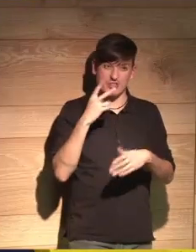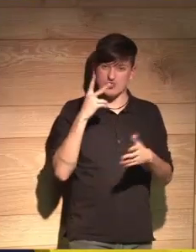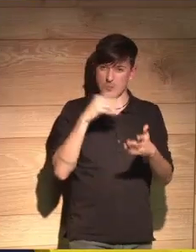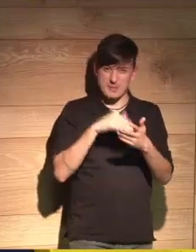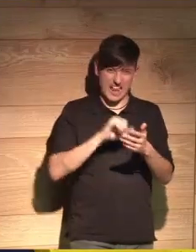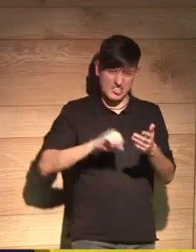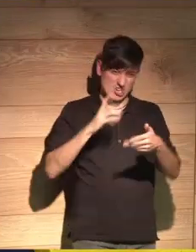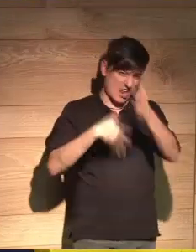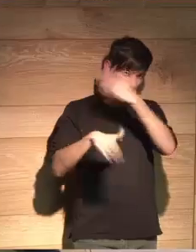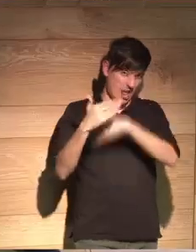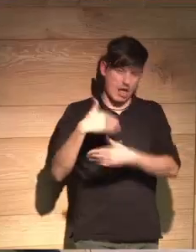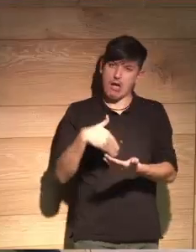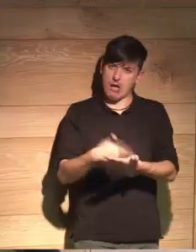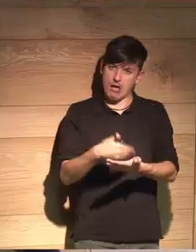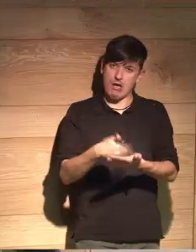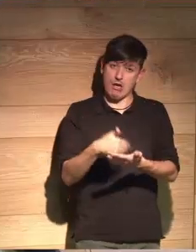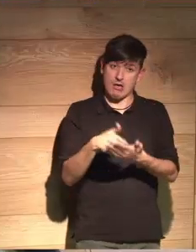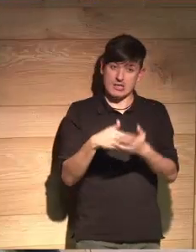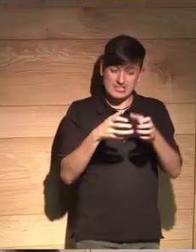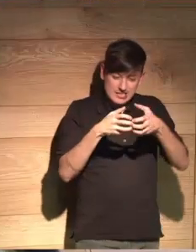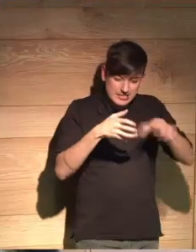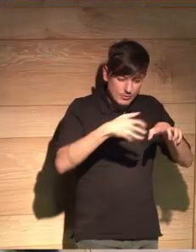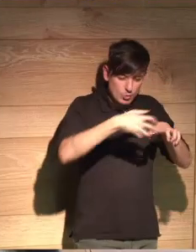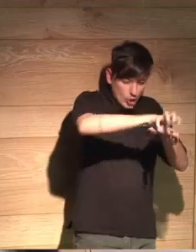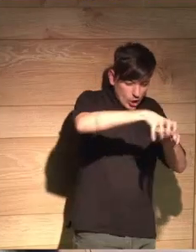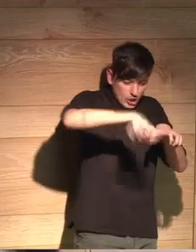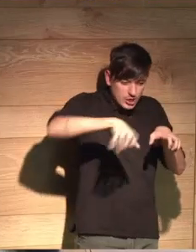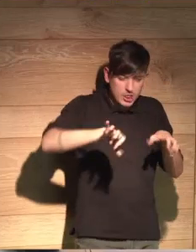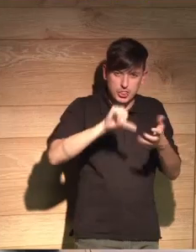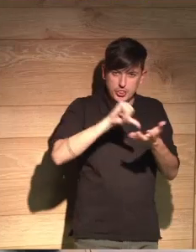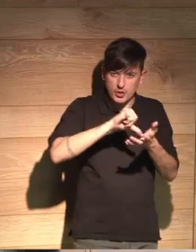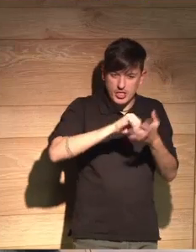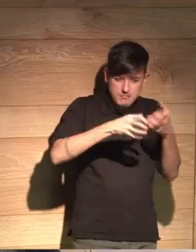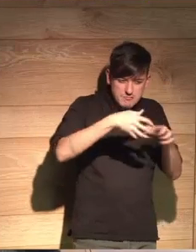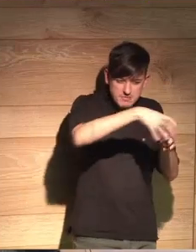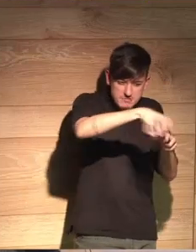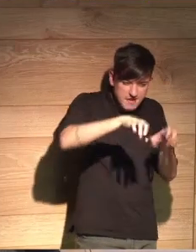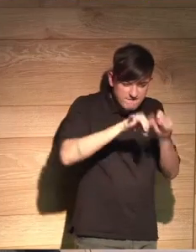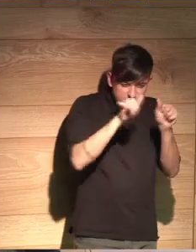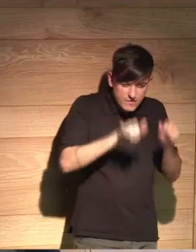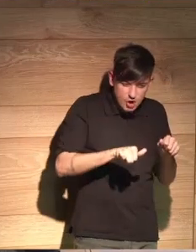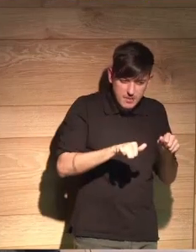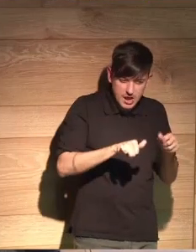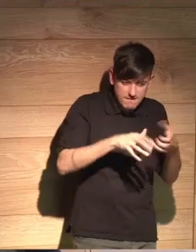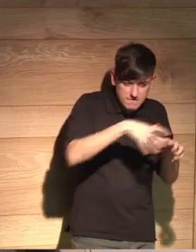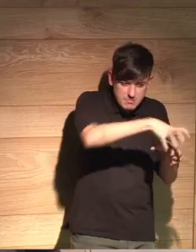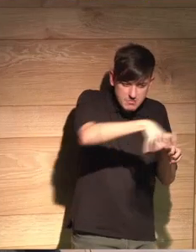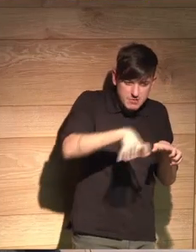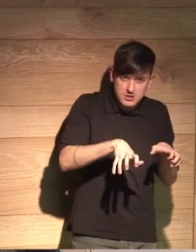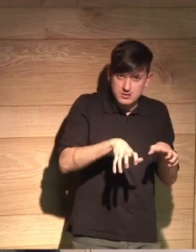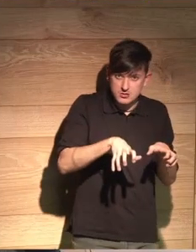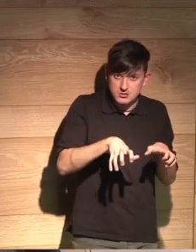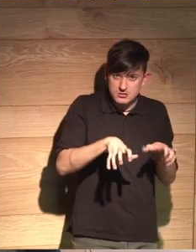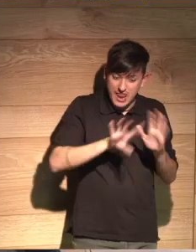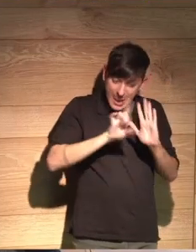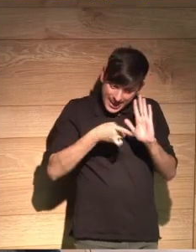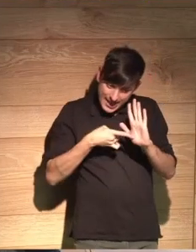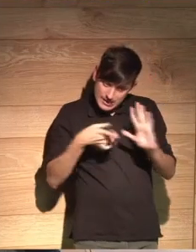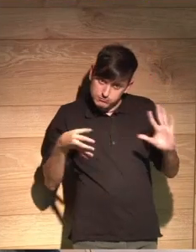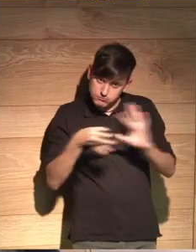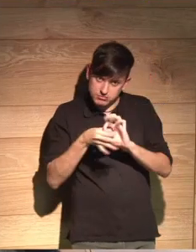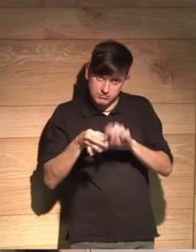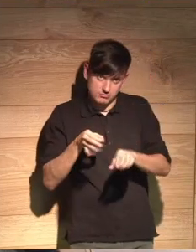and 1,000 or 2,000 years ago. And it says that in every single country, the distribution of cities, the size of the population